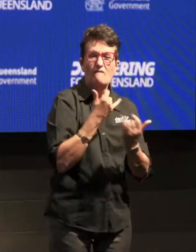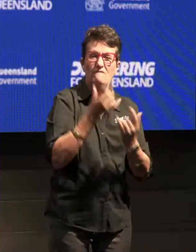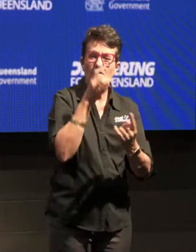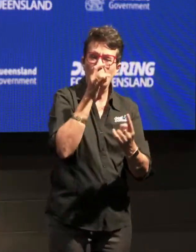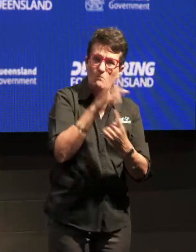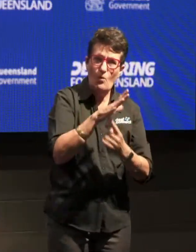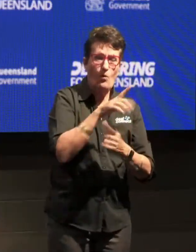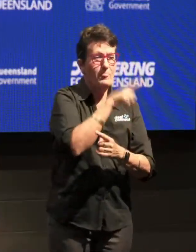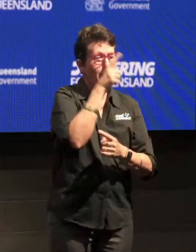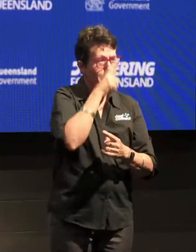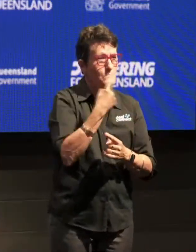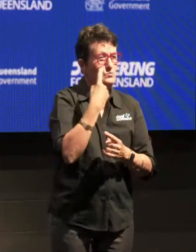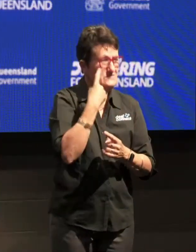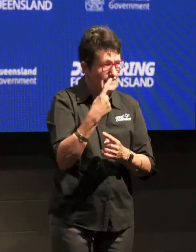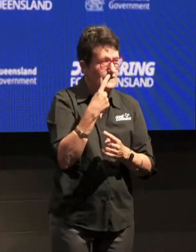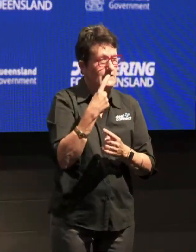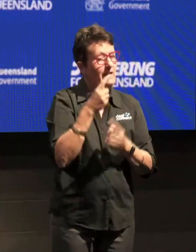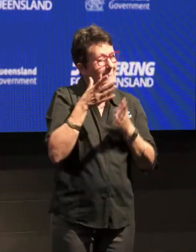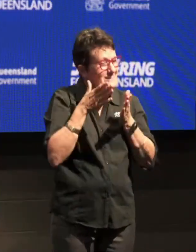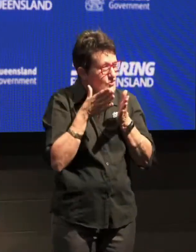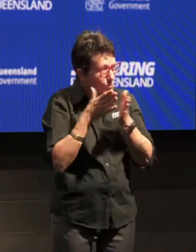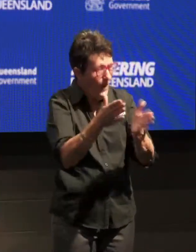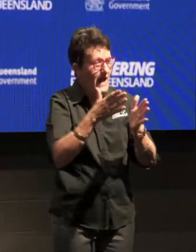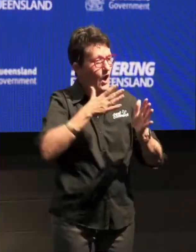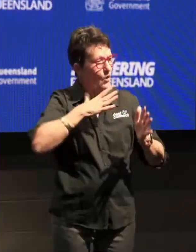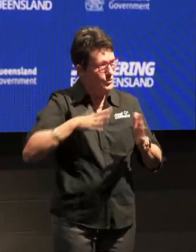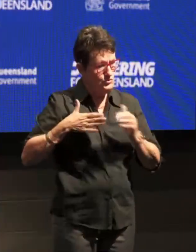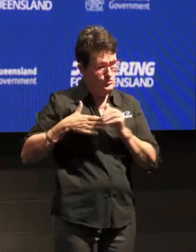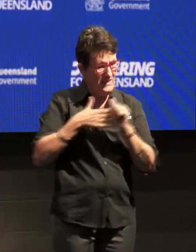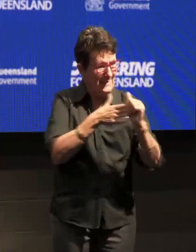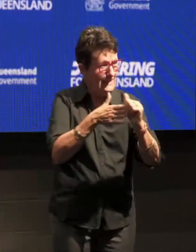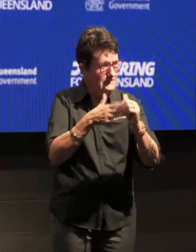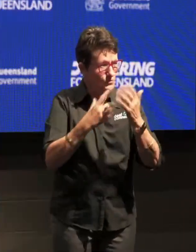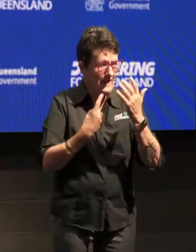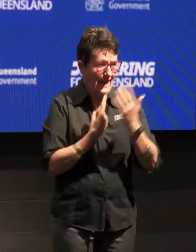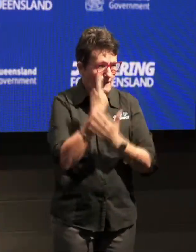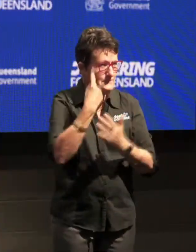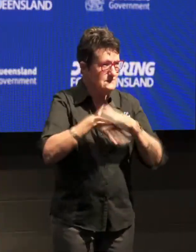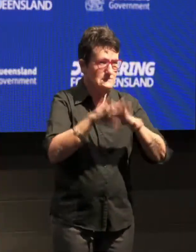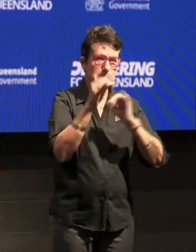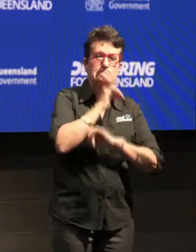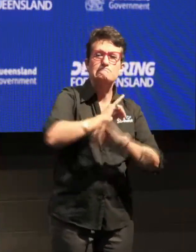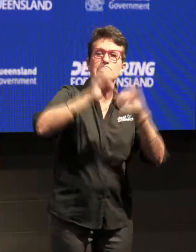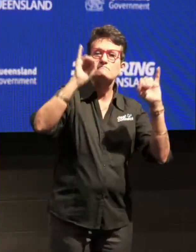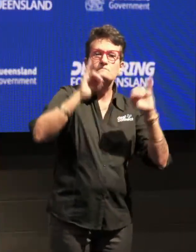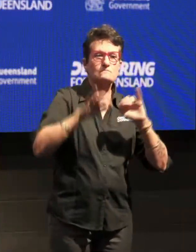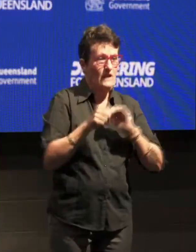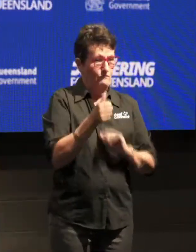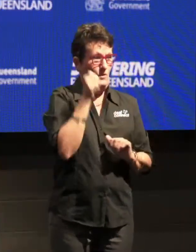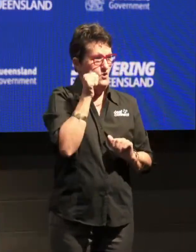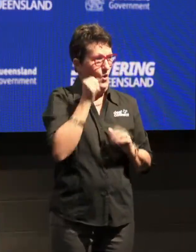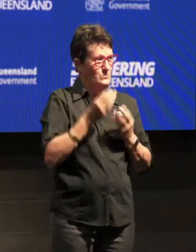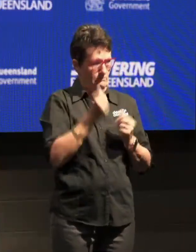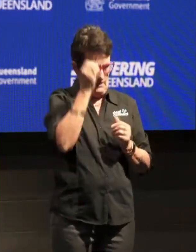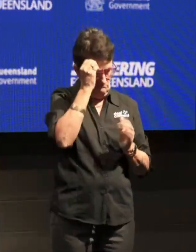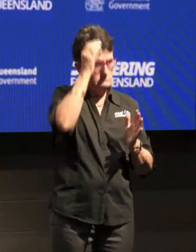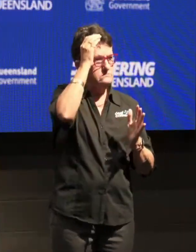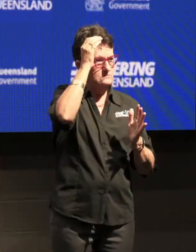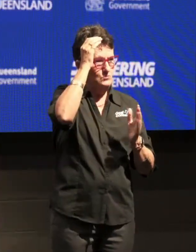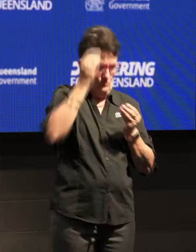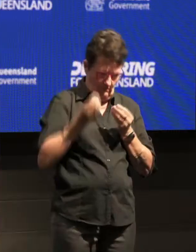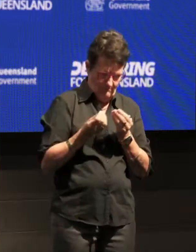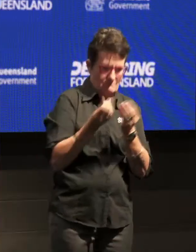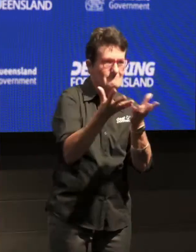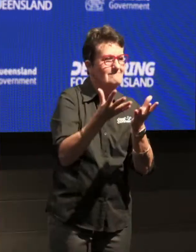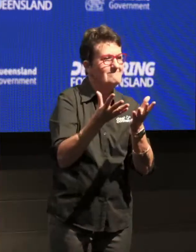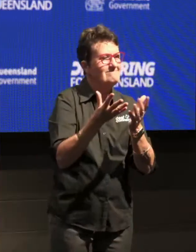people see that is the way that I want to lead things in a disaster recovery. If we know something, Queenslanders will know it,